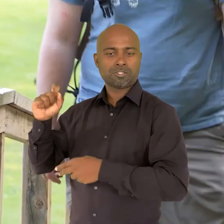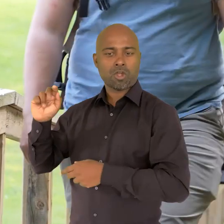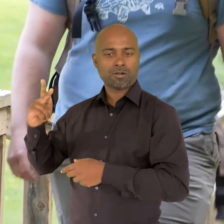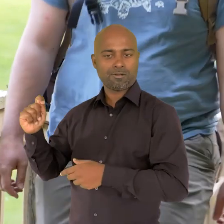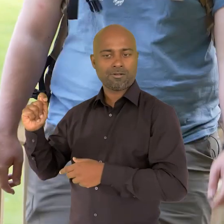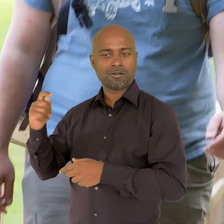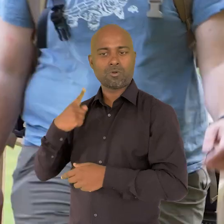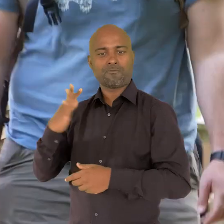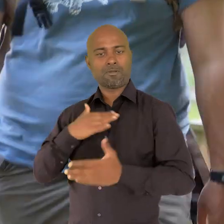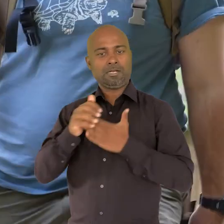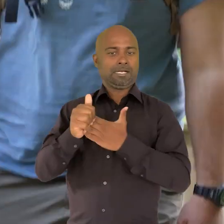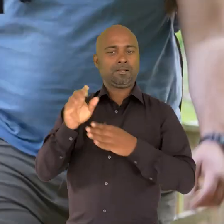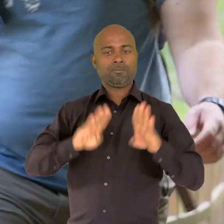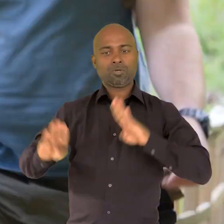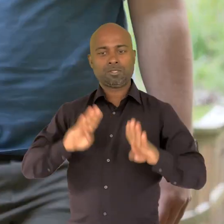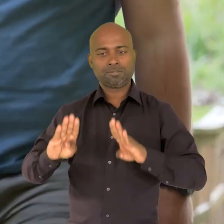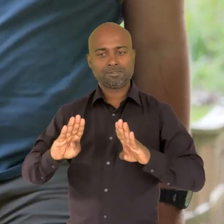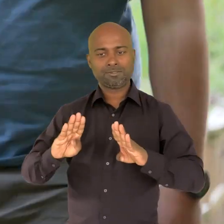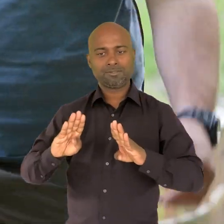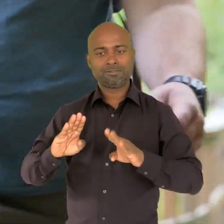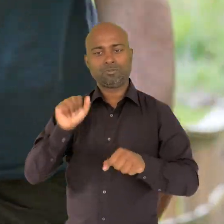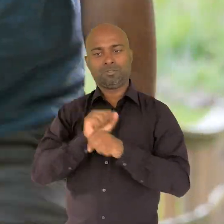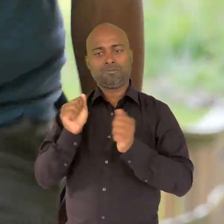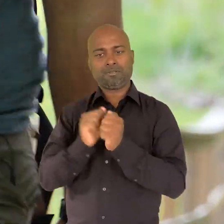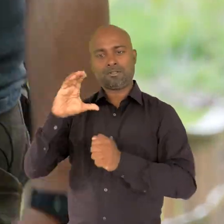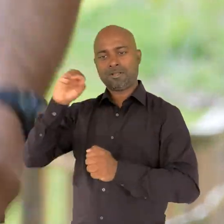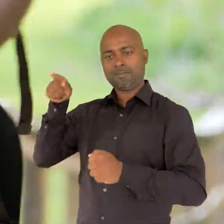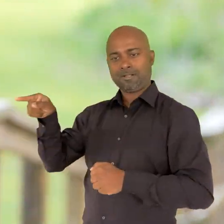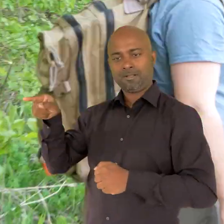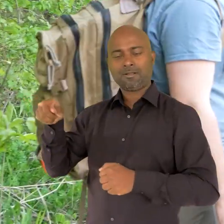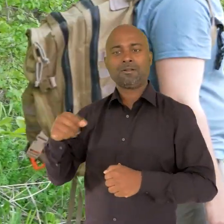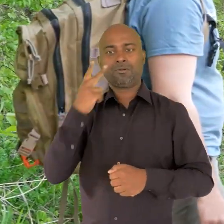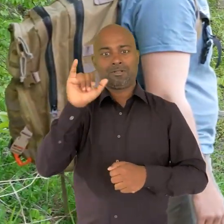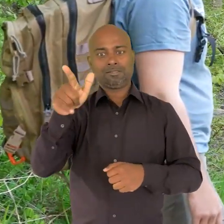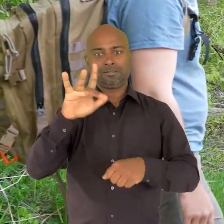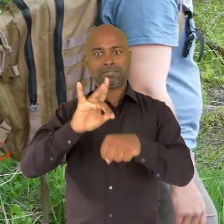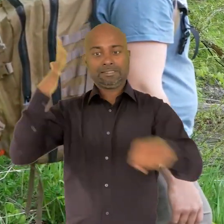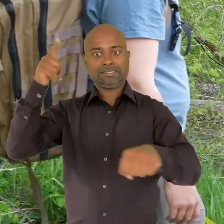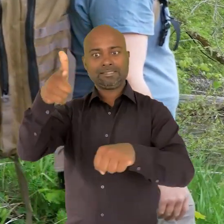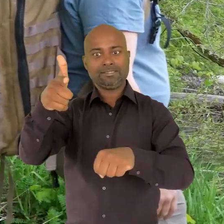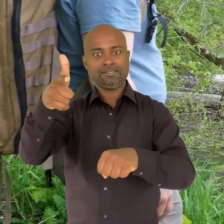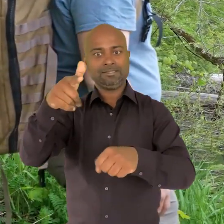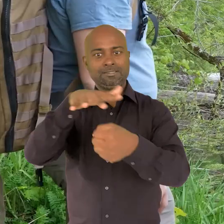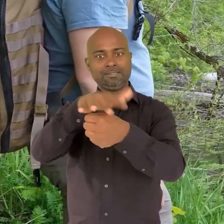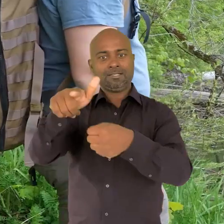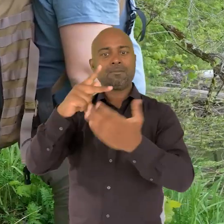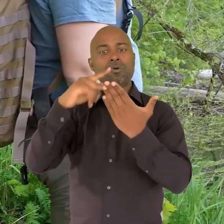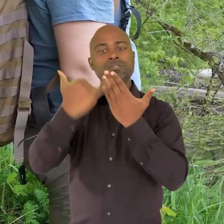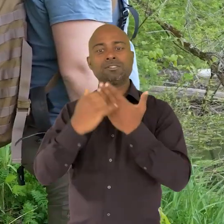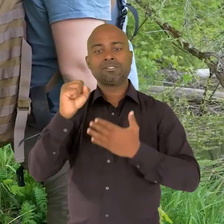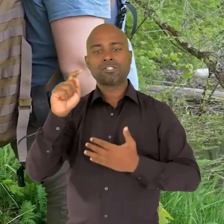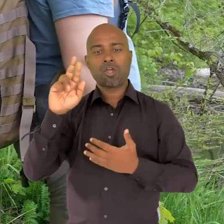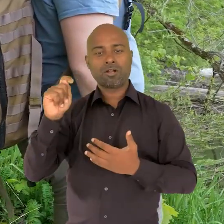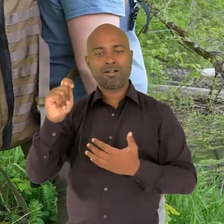project. I'm one of the lead biologists and conservation biologists working with Scales. When it comes over, it looks